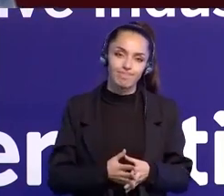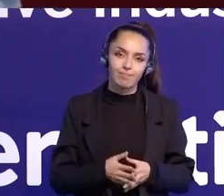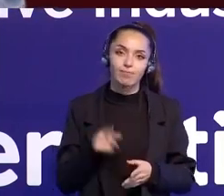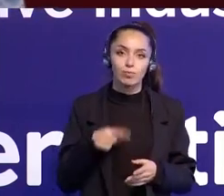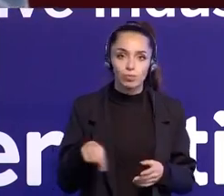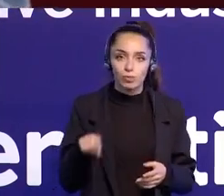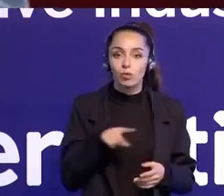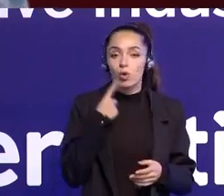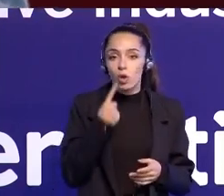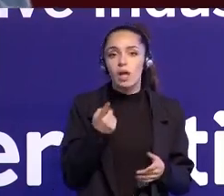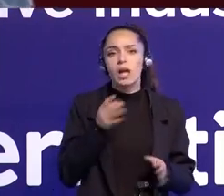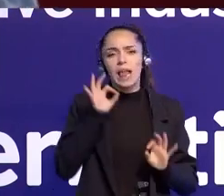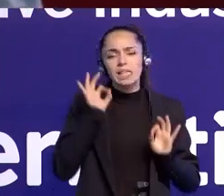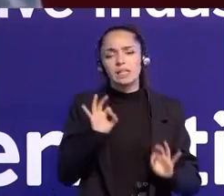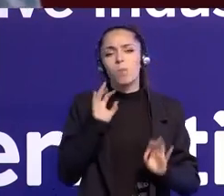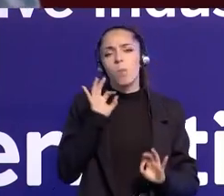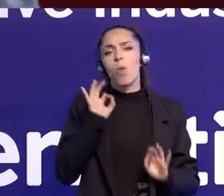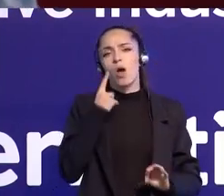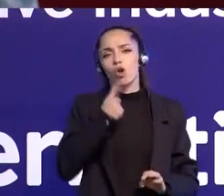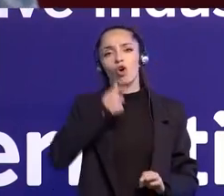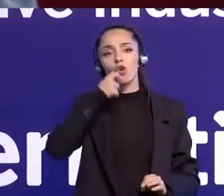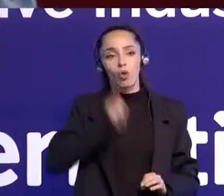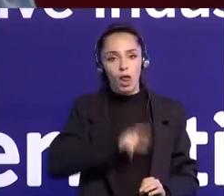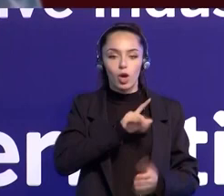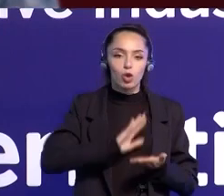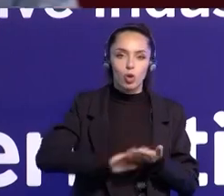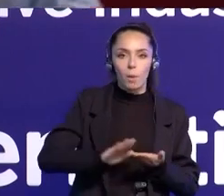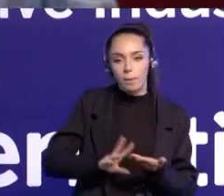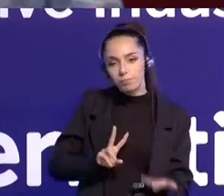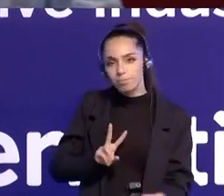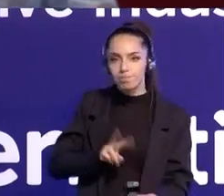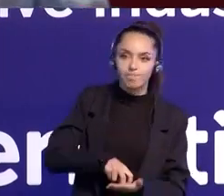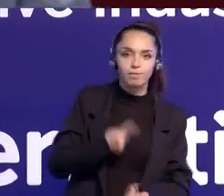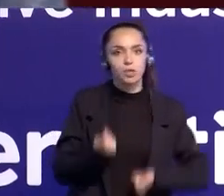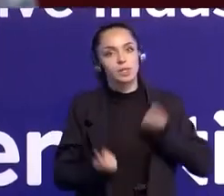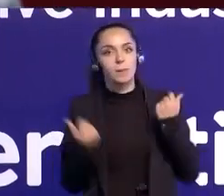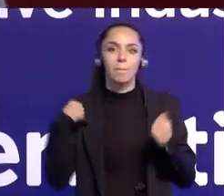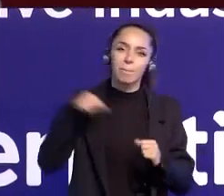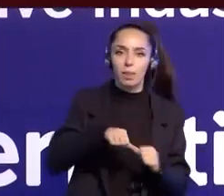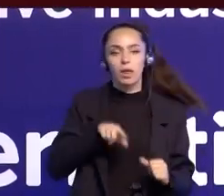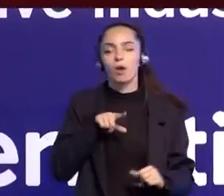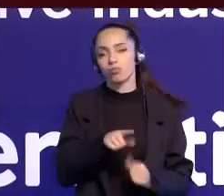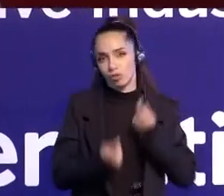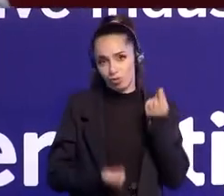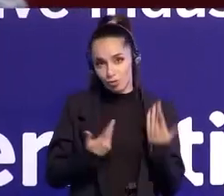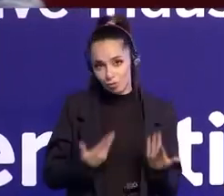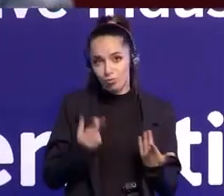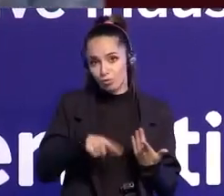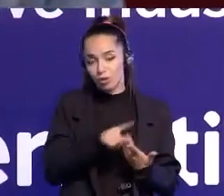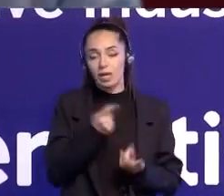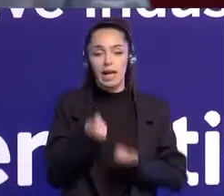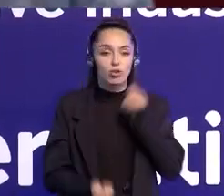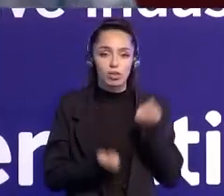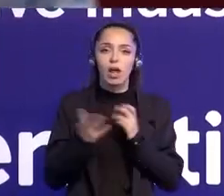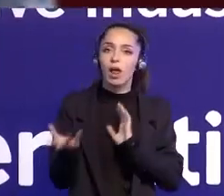underpins Ukraine's recovery plan. And there were two main priorities at the beginning: to preserve